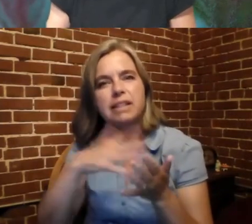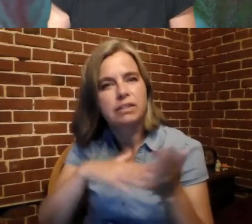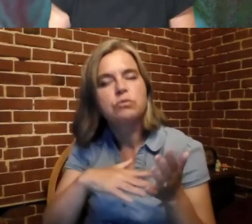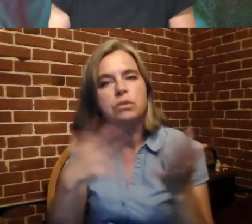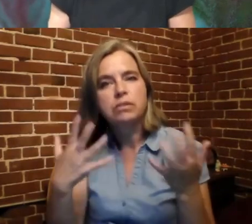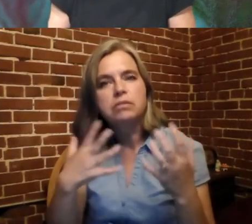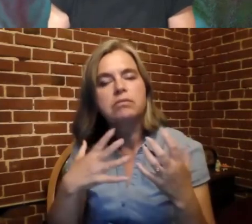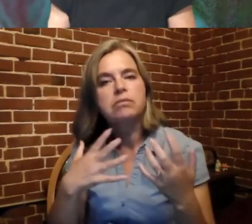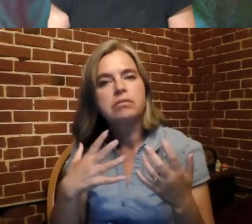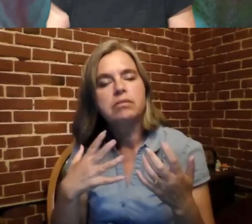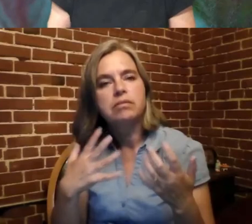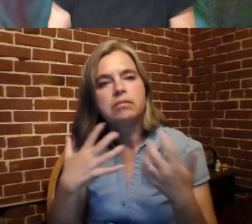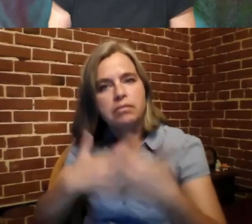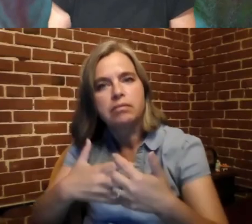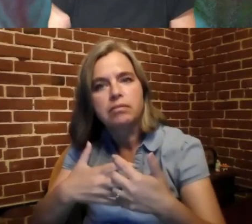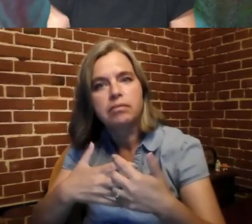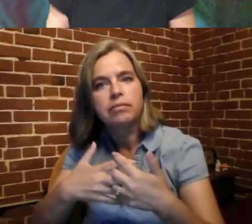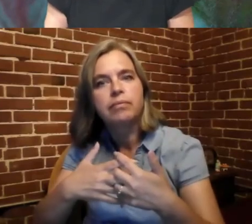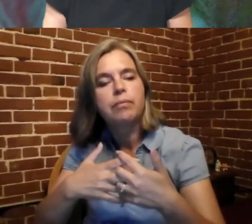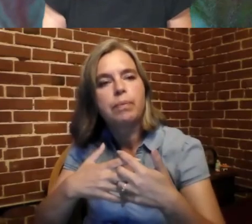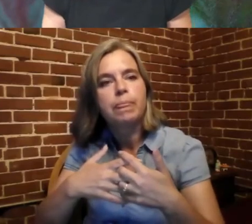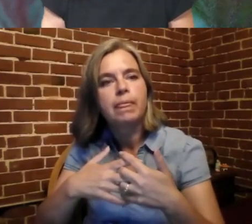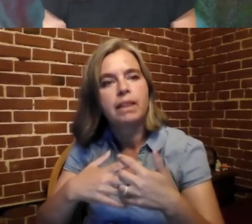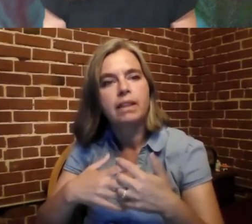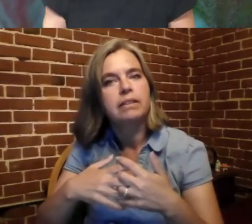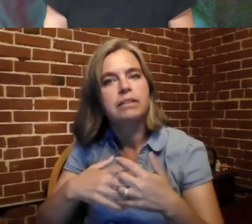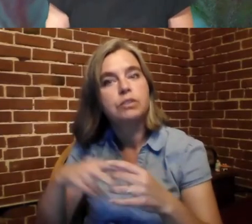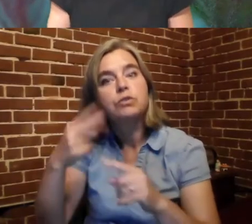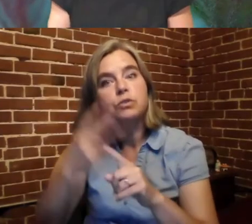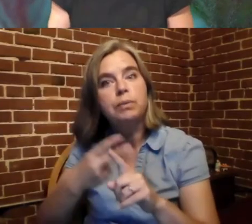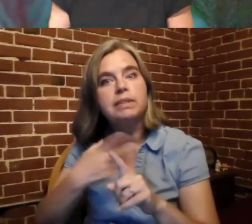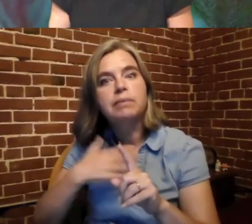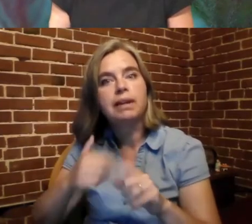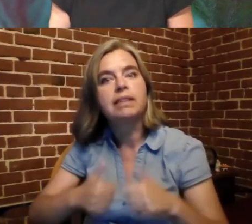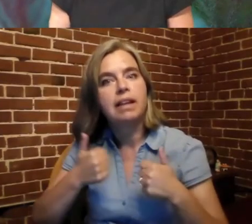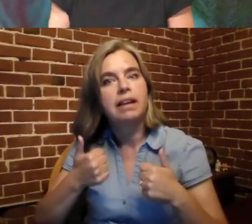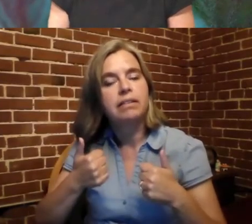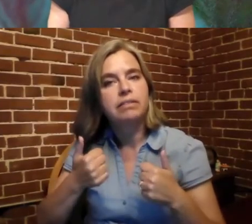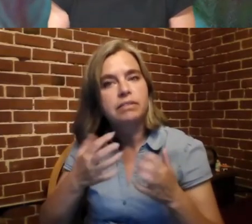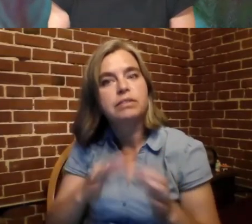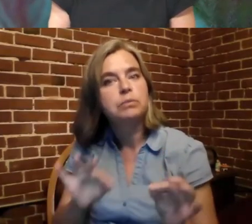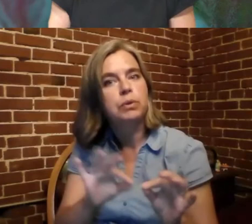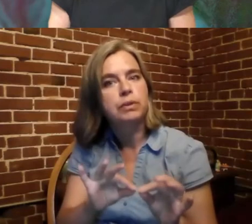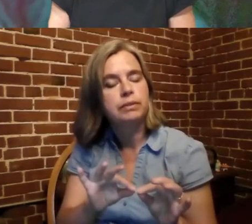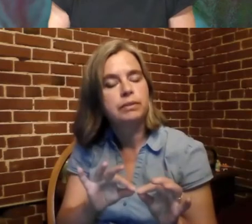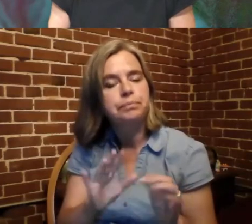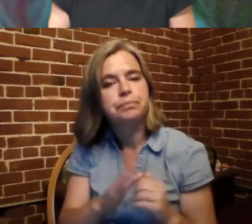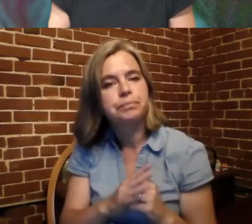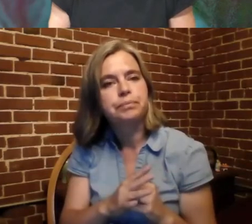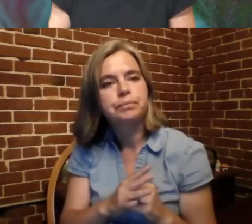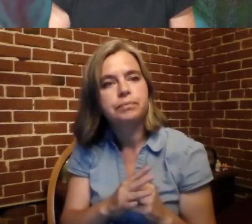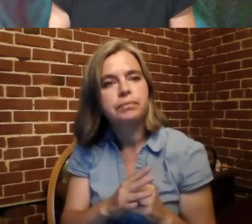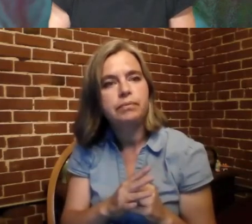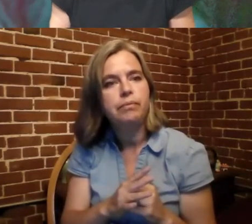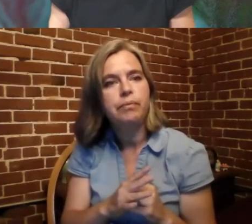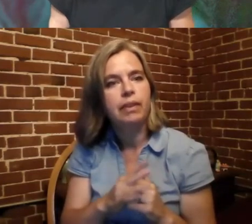yes, giving almost 2 or 3 months of my life to that was something, but like Lei did. But I really enjoyed